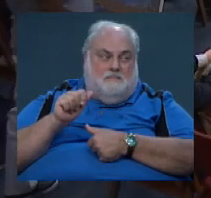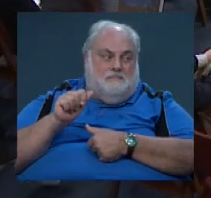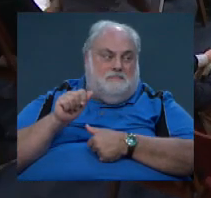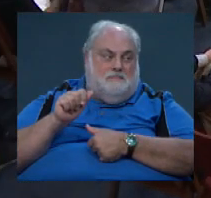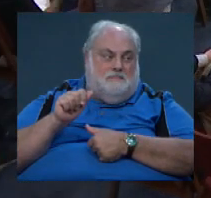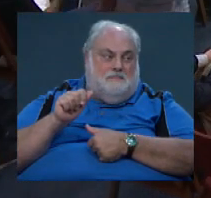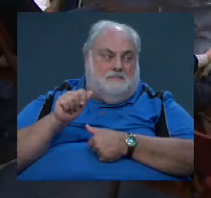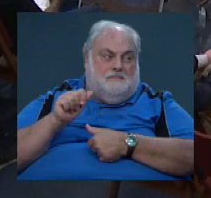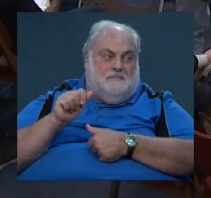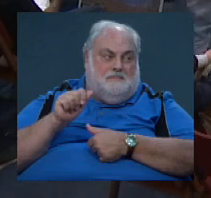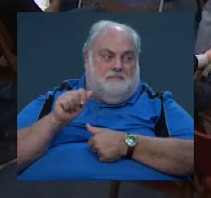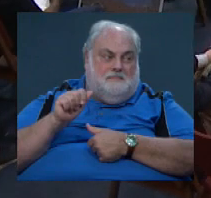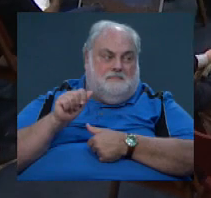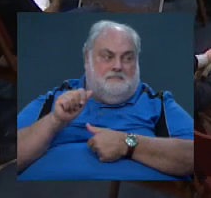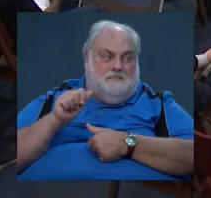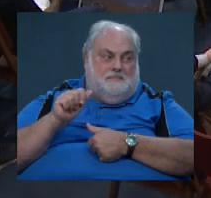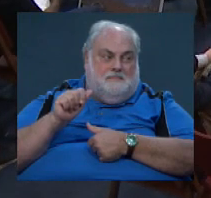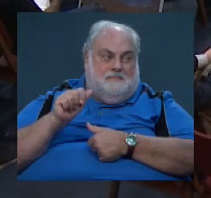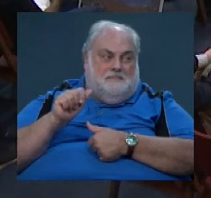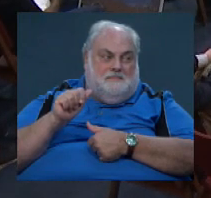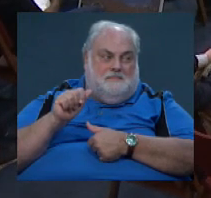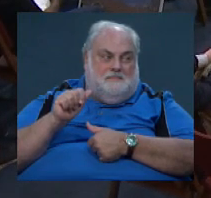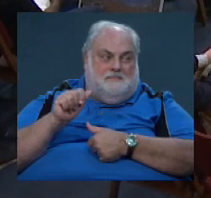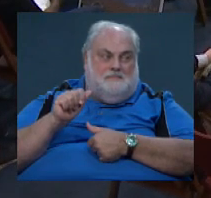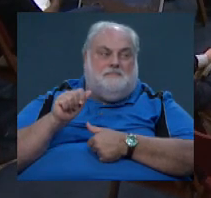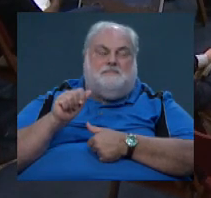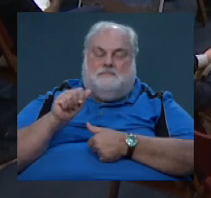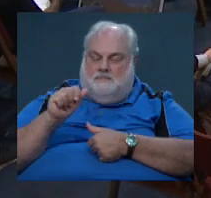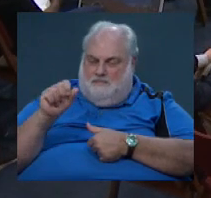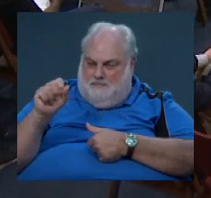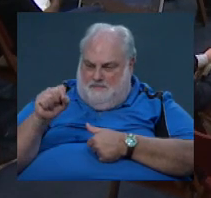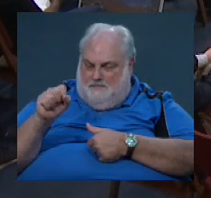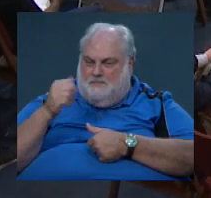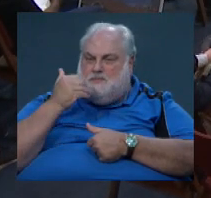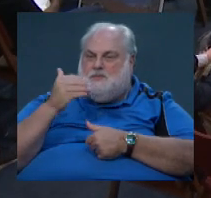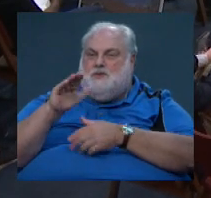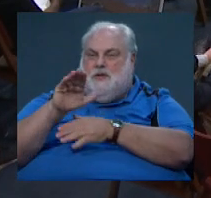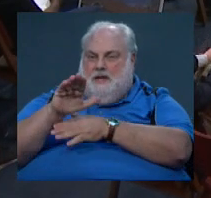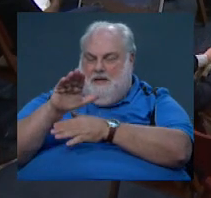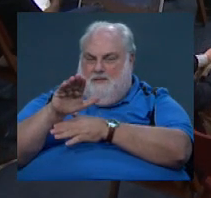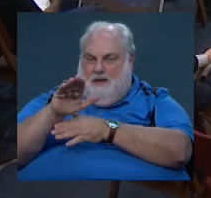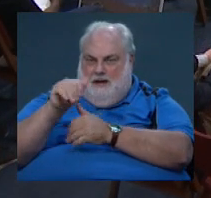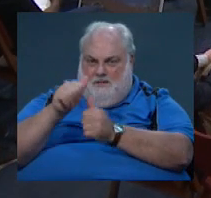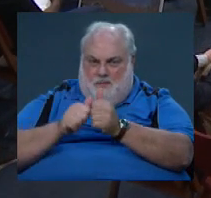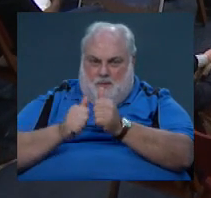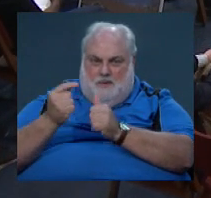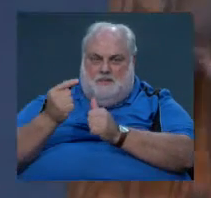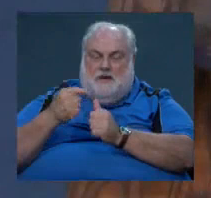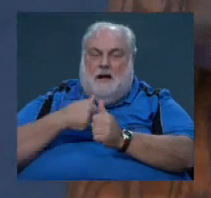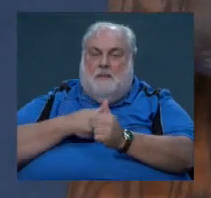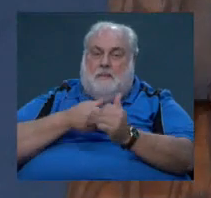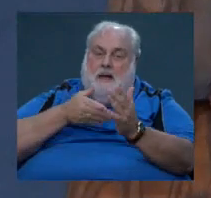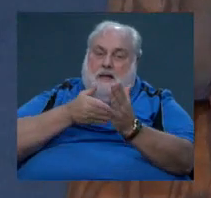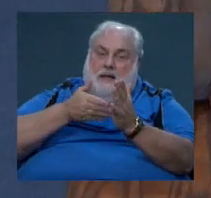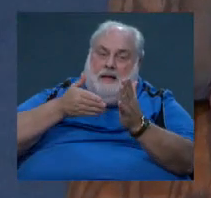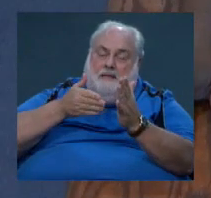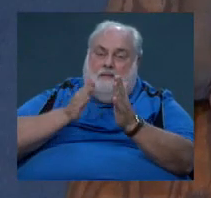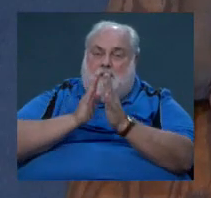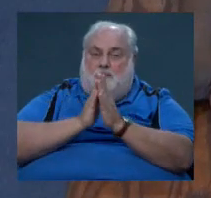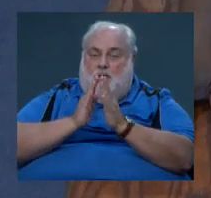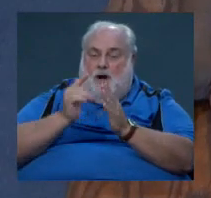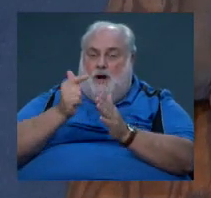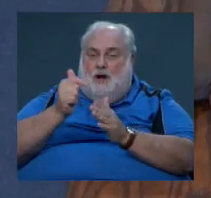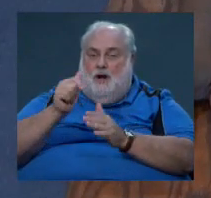I assume you're against. I am. Okay, great. Good evening, everyone. I am against the prayer